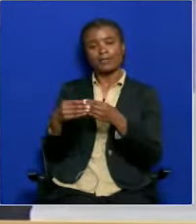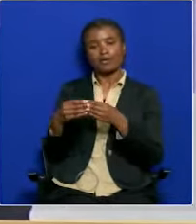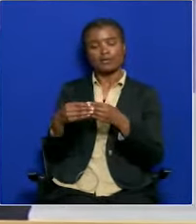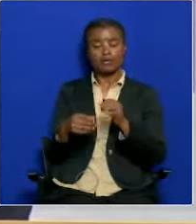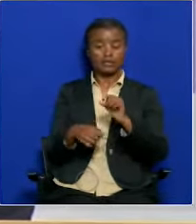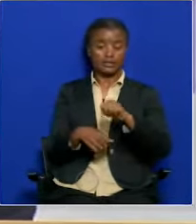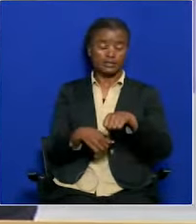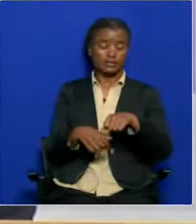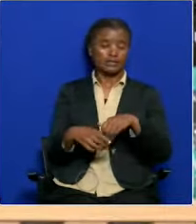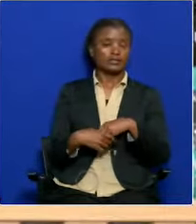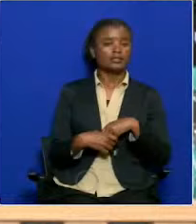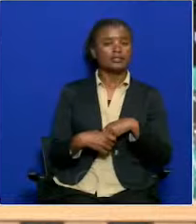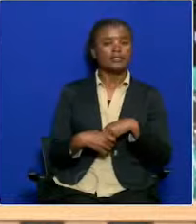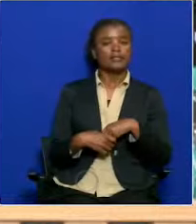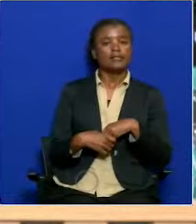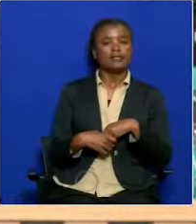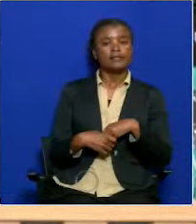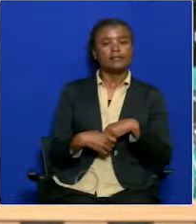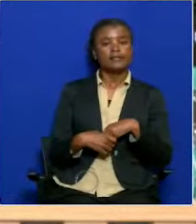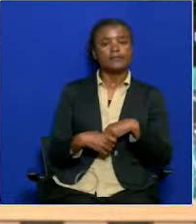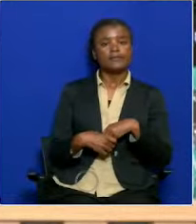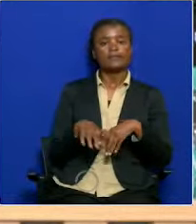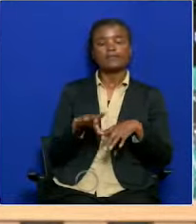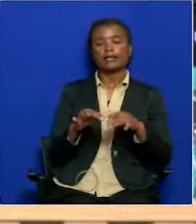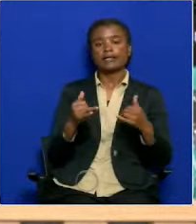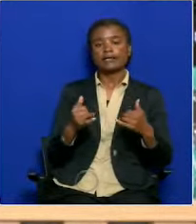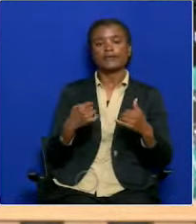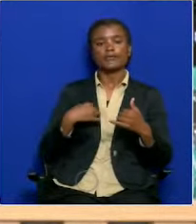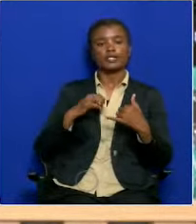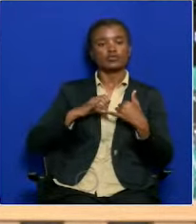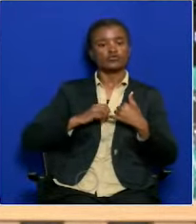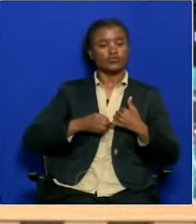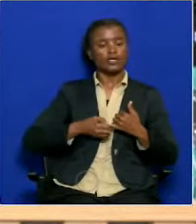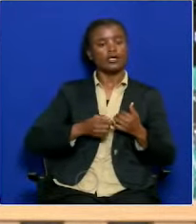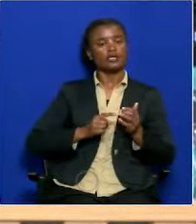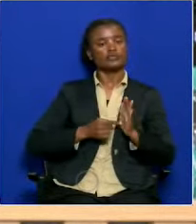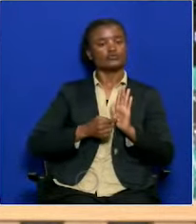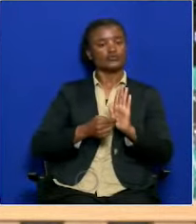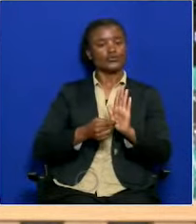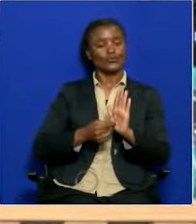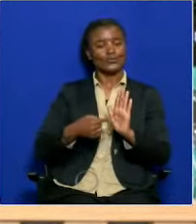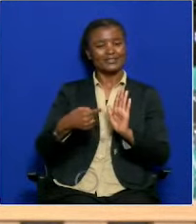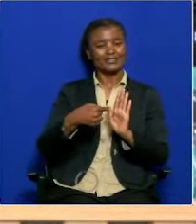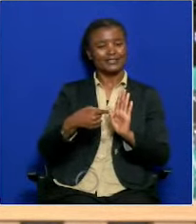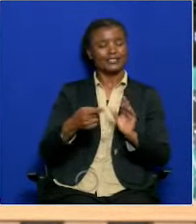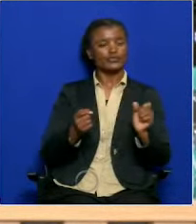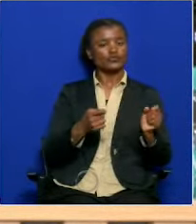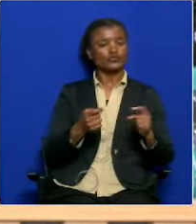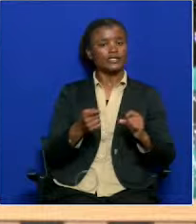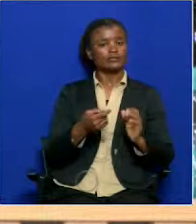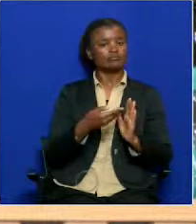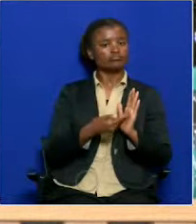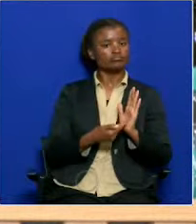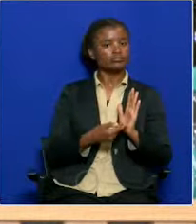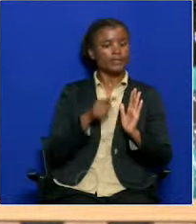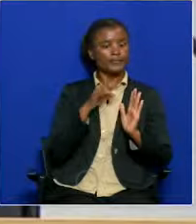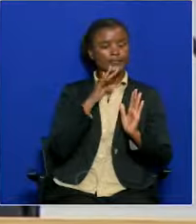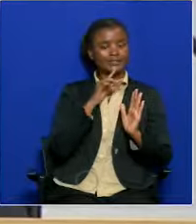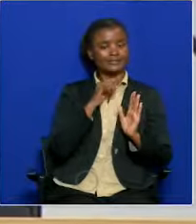trying to demonstrate from the chats that you have a very close relationship with the sergeant.